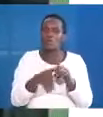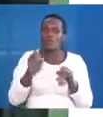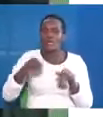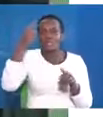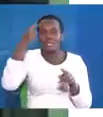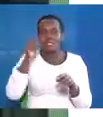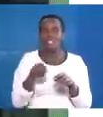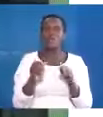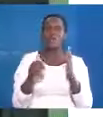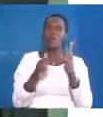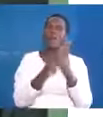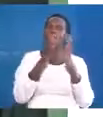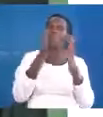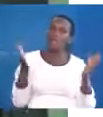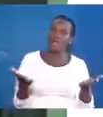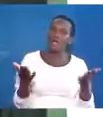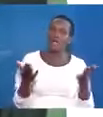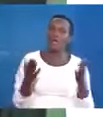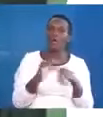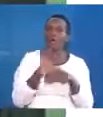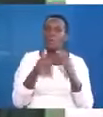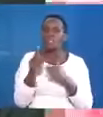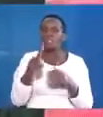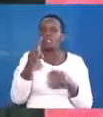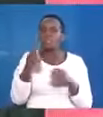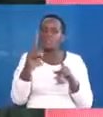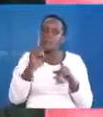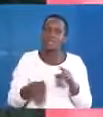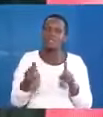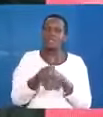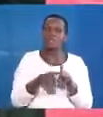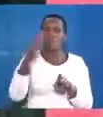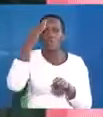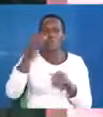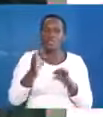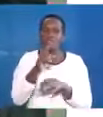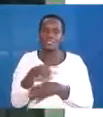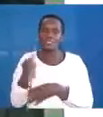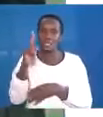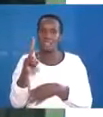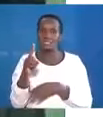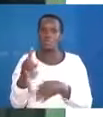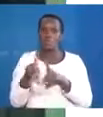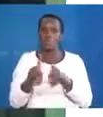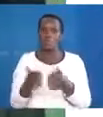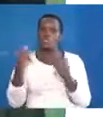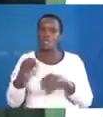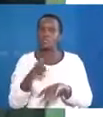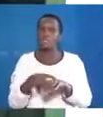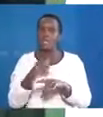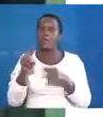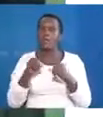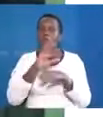But conscience asks the question, is it right? And there comes a time when we must